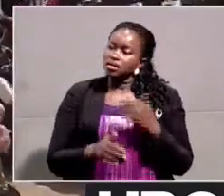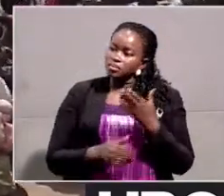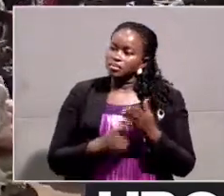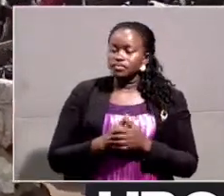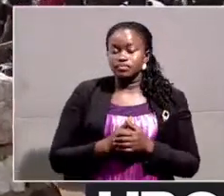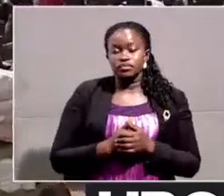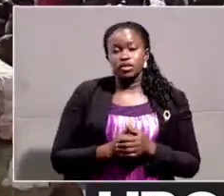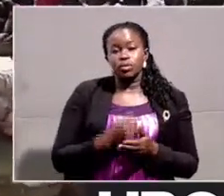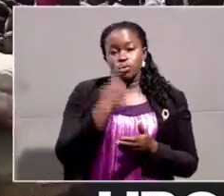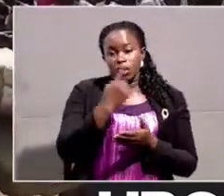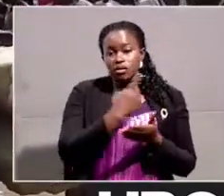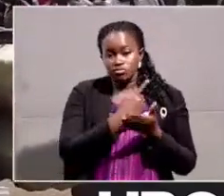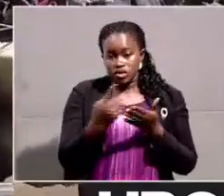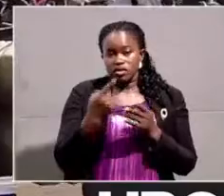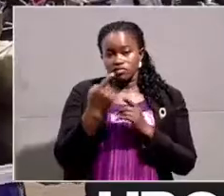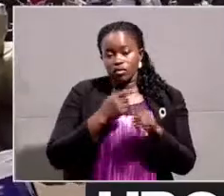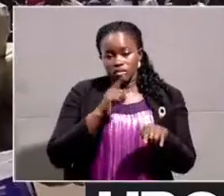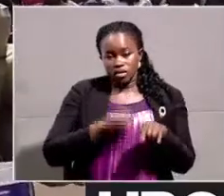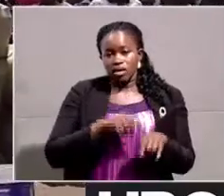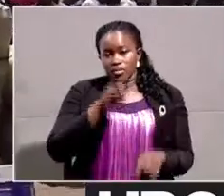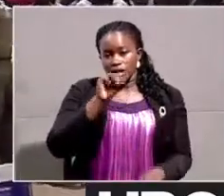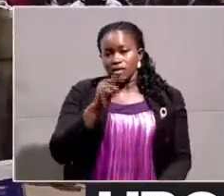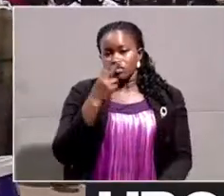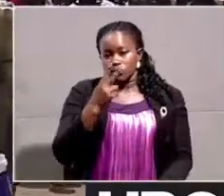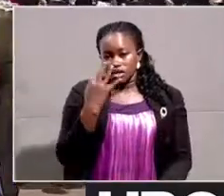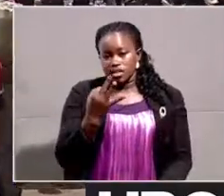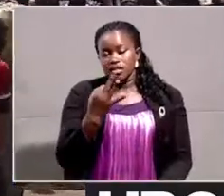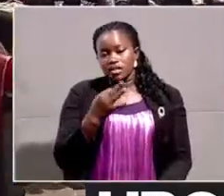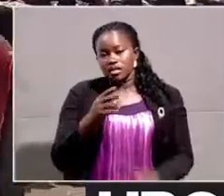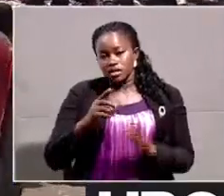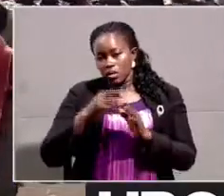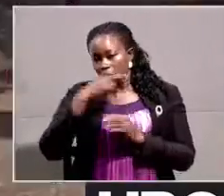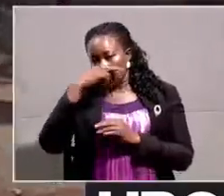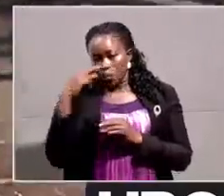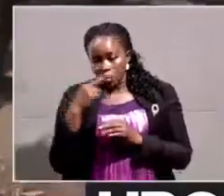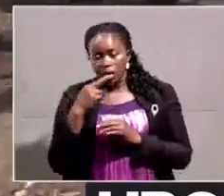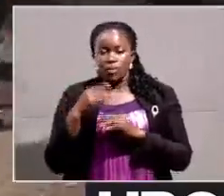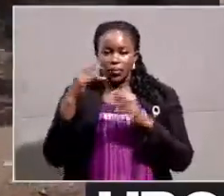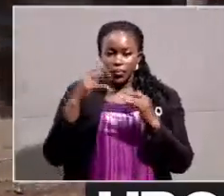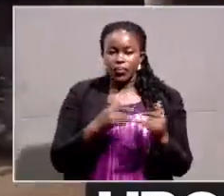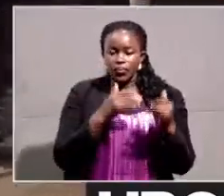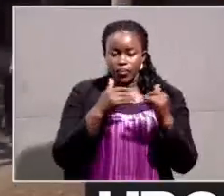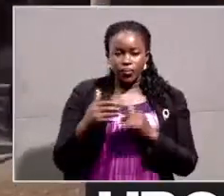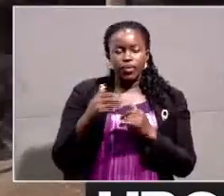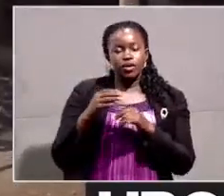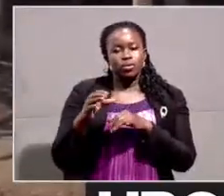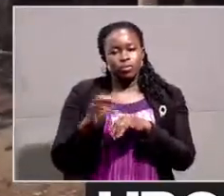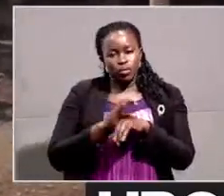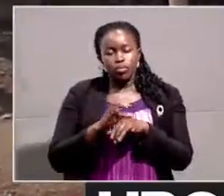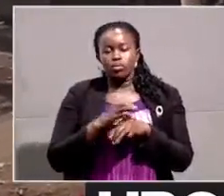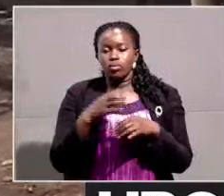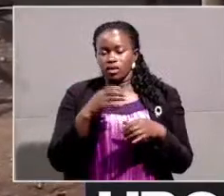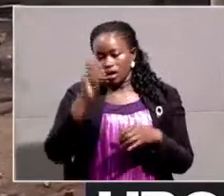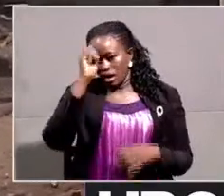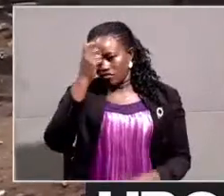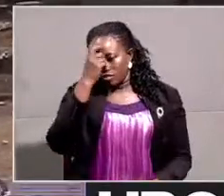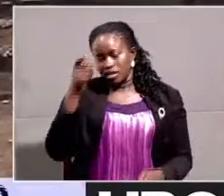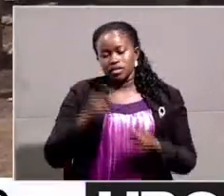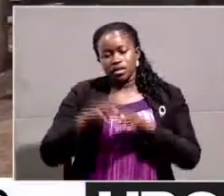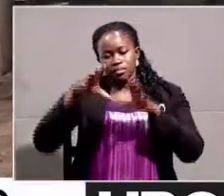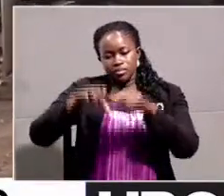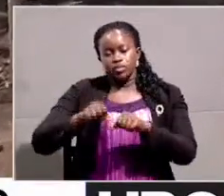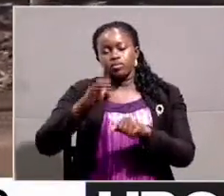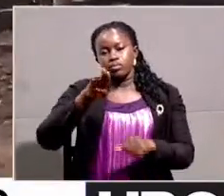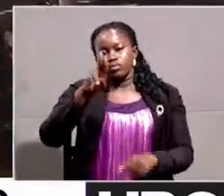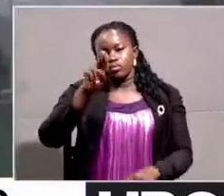Just 1 week since M23 rebels, the fighting Congolese government, took control of Bunagana town, the refugees that came to